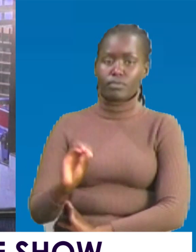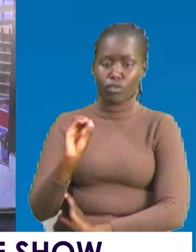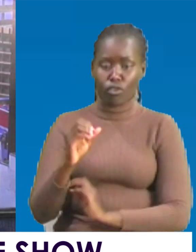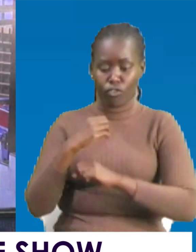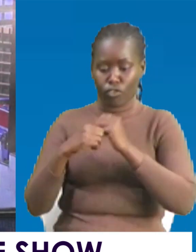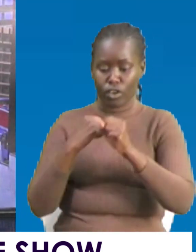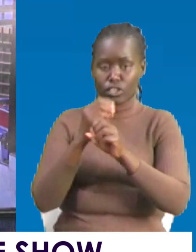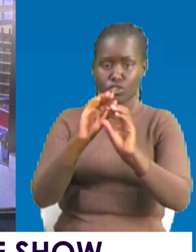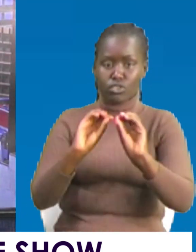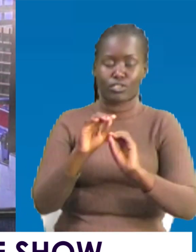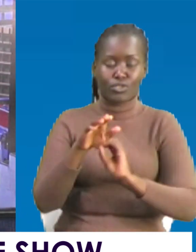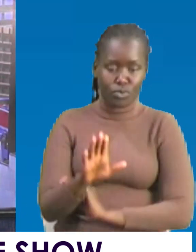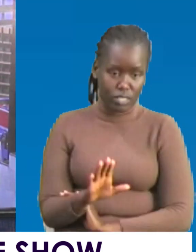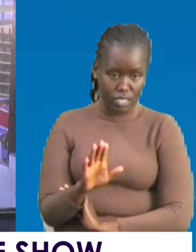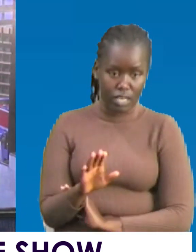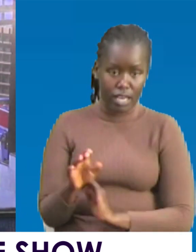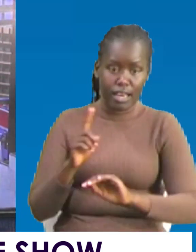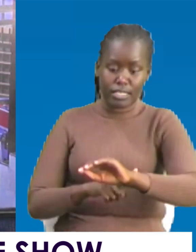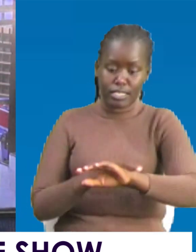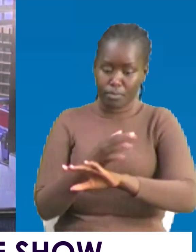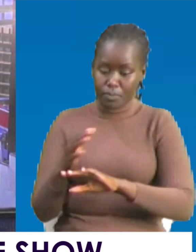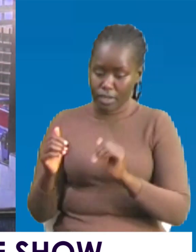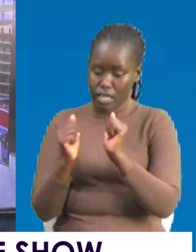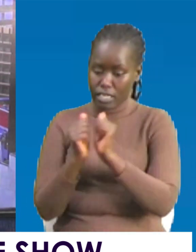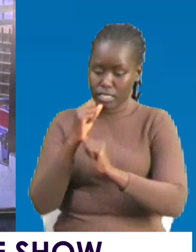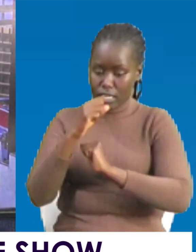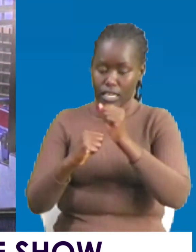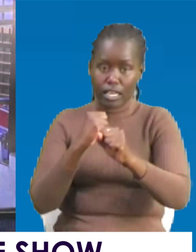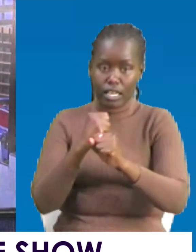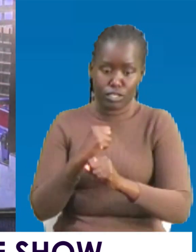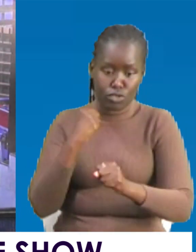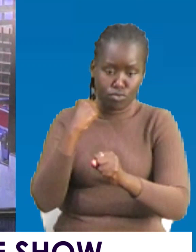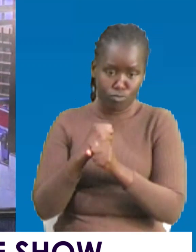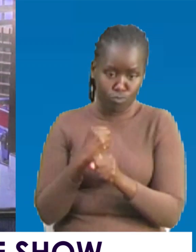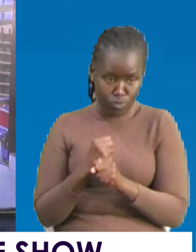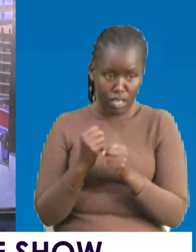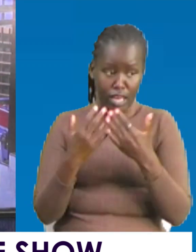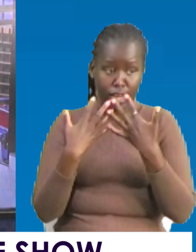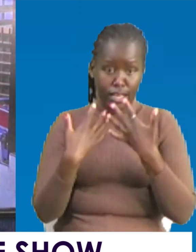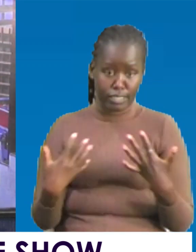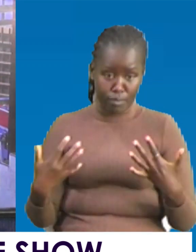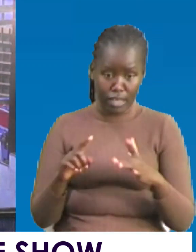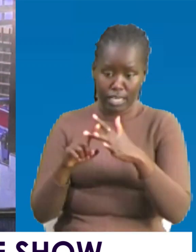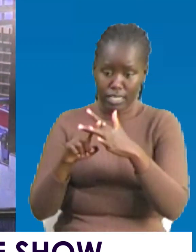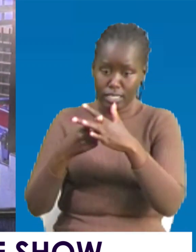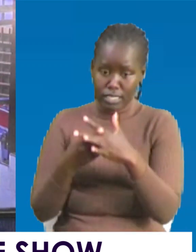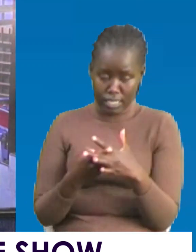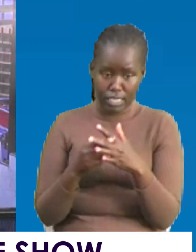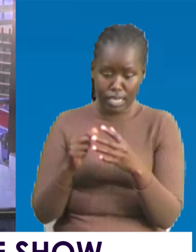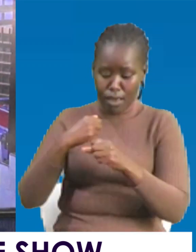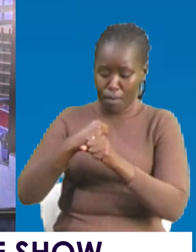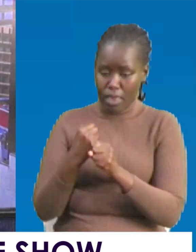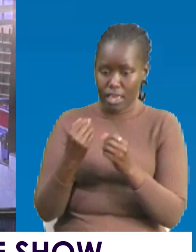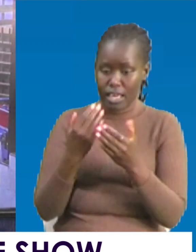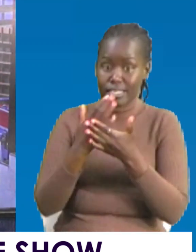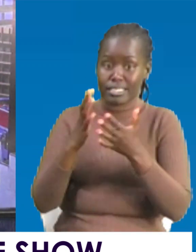age. You are running out of time. At 10 years, you should have done something You should have started formulating